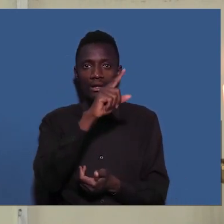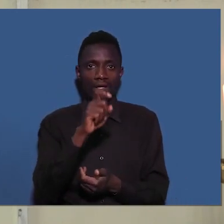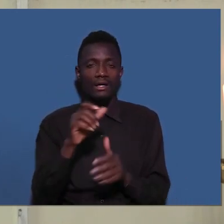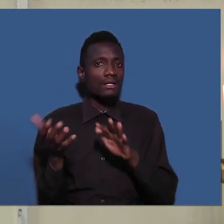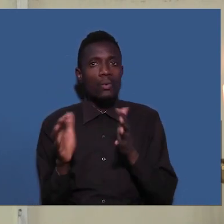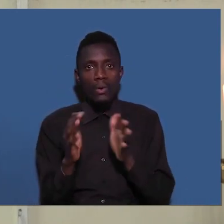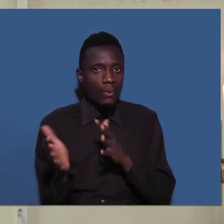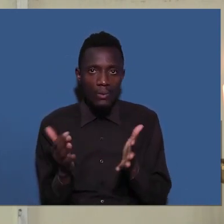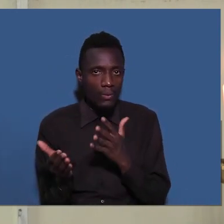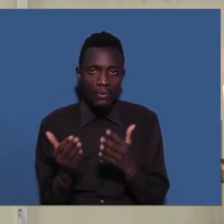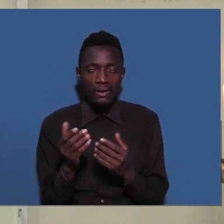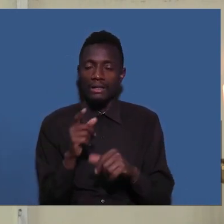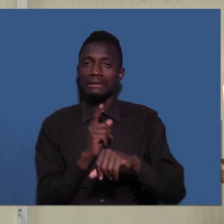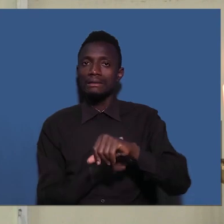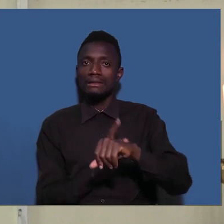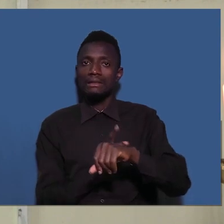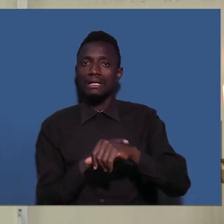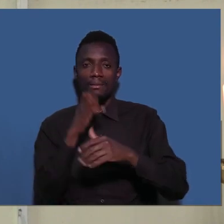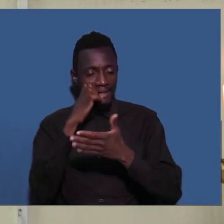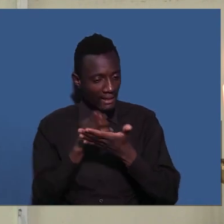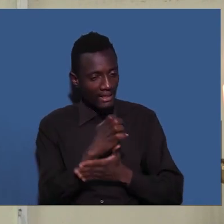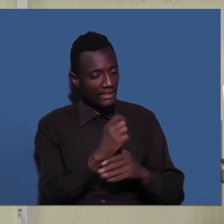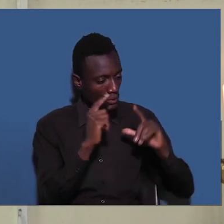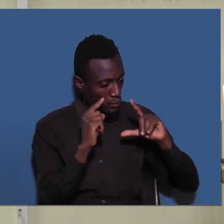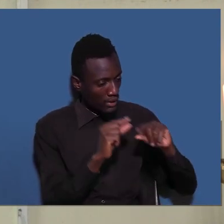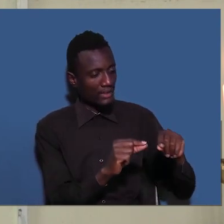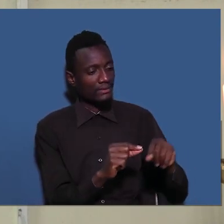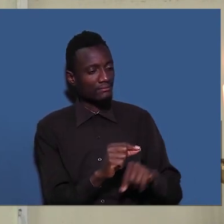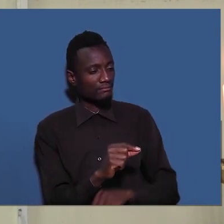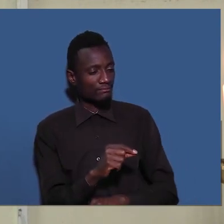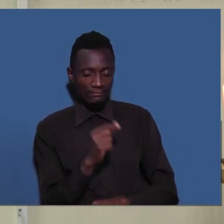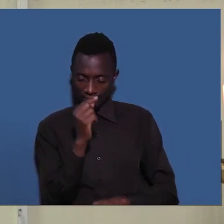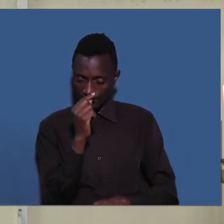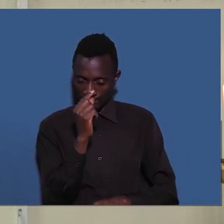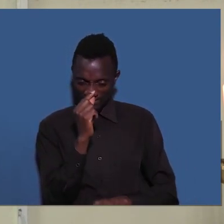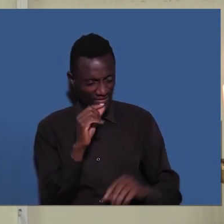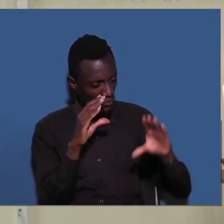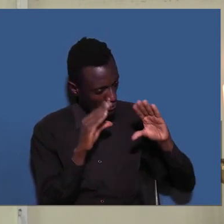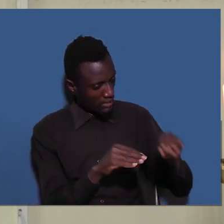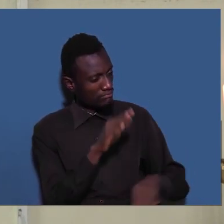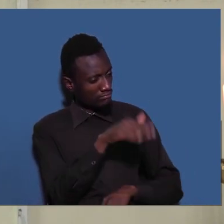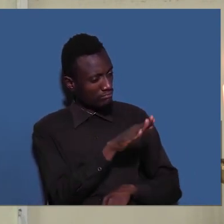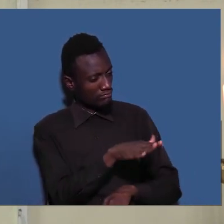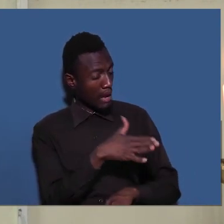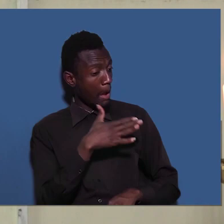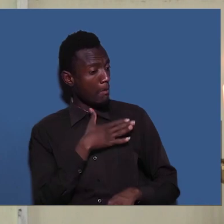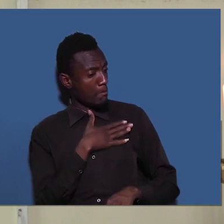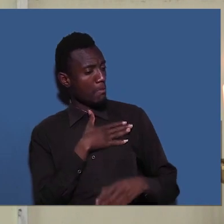when Elisha said to him, didn't my